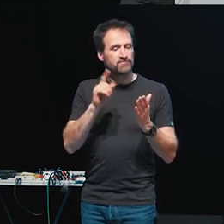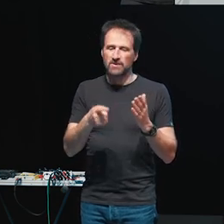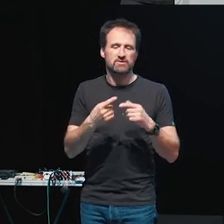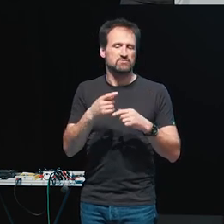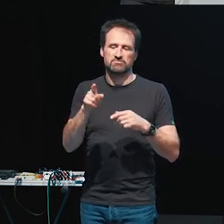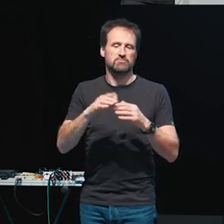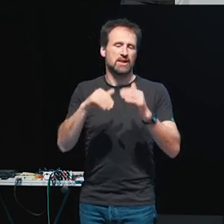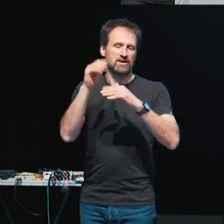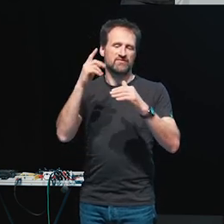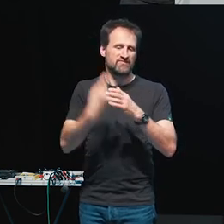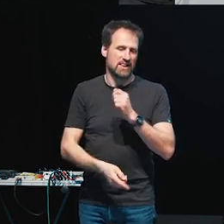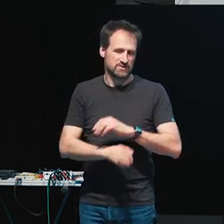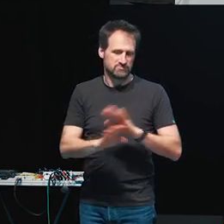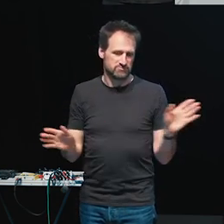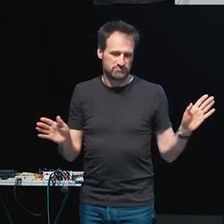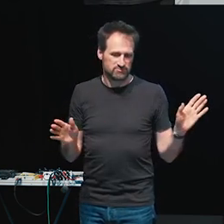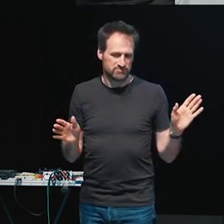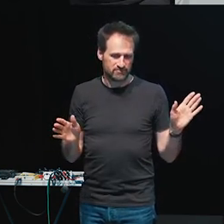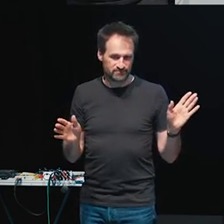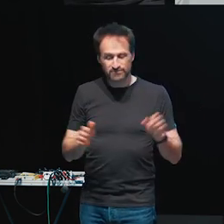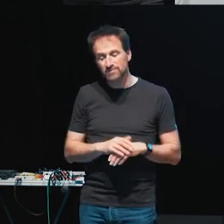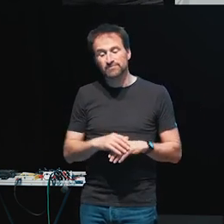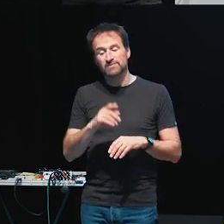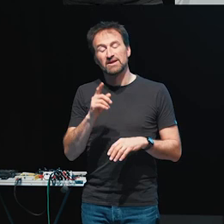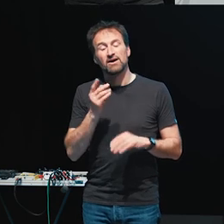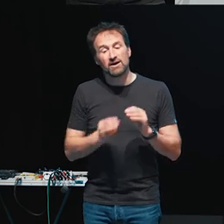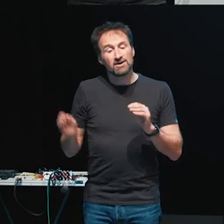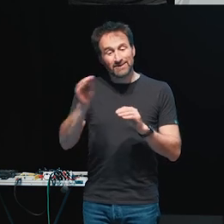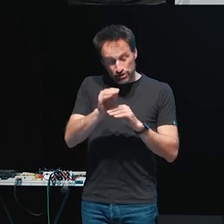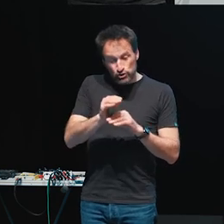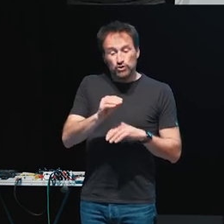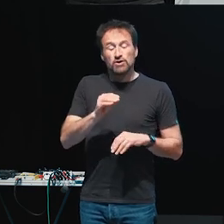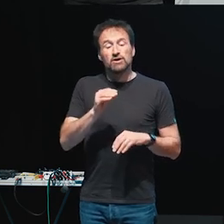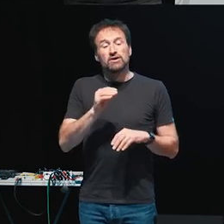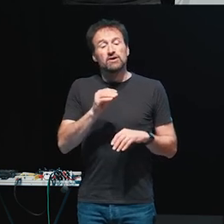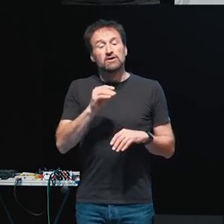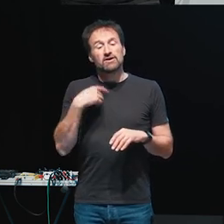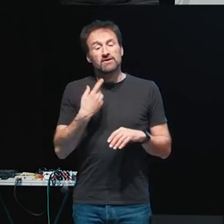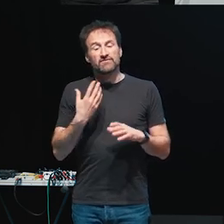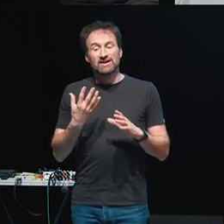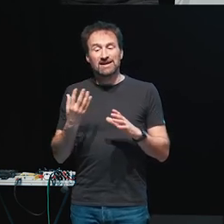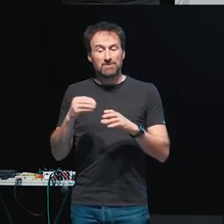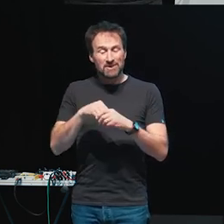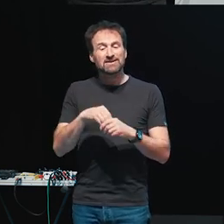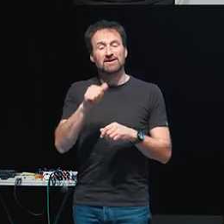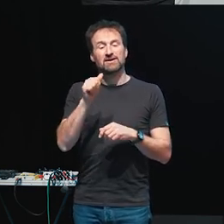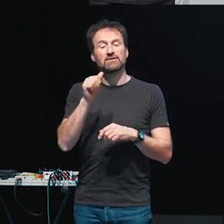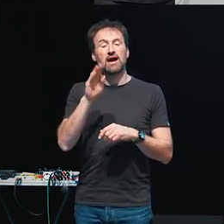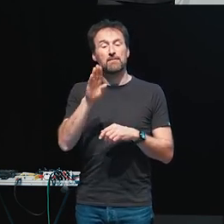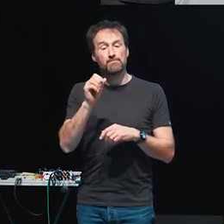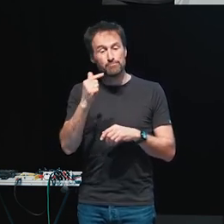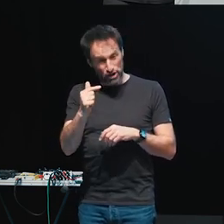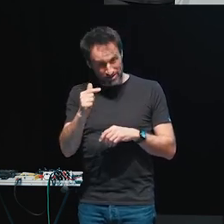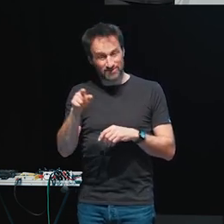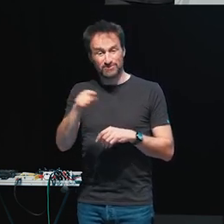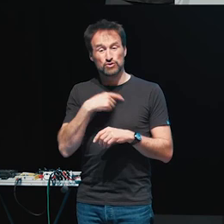code, plain and simple. On top of that, we also implemented a bot that sits in our pull